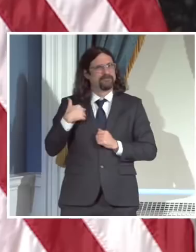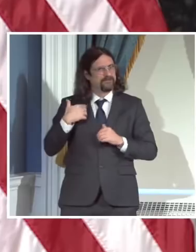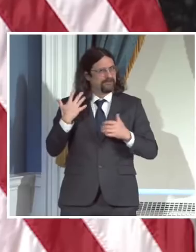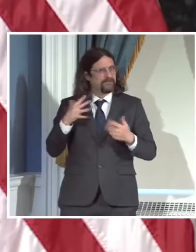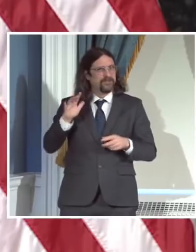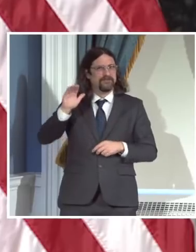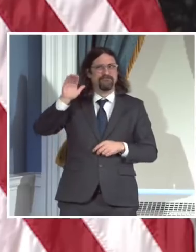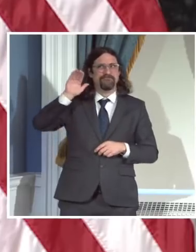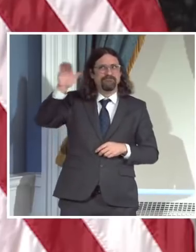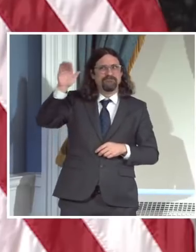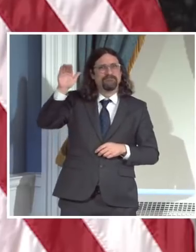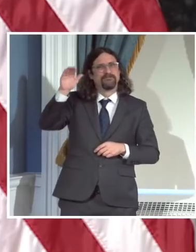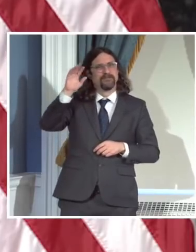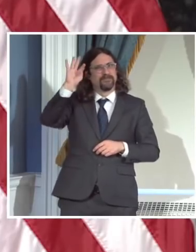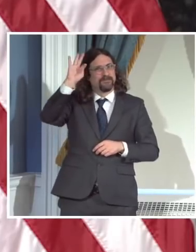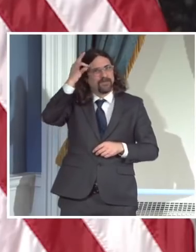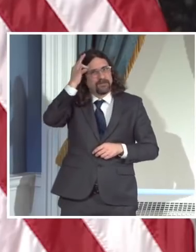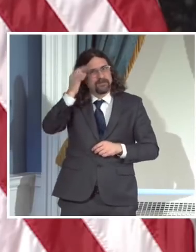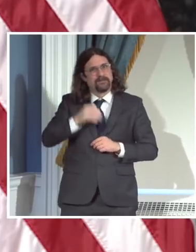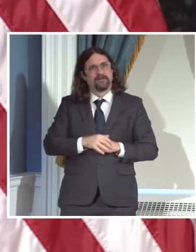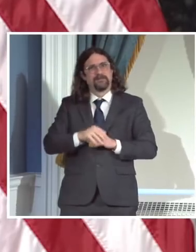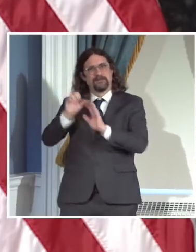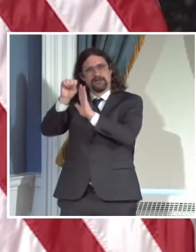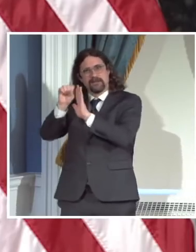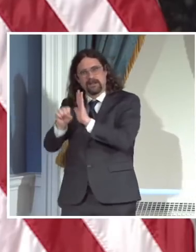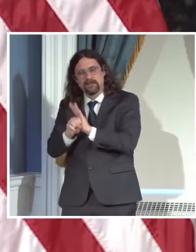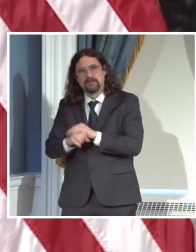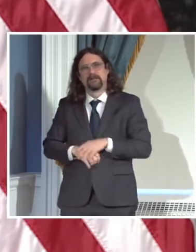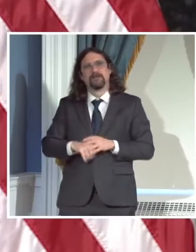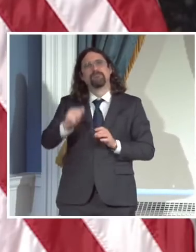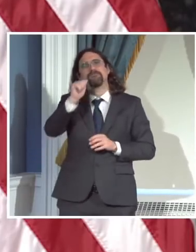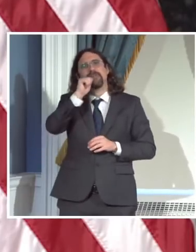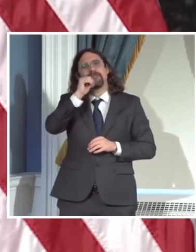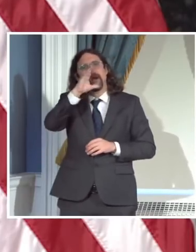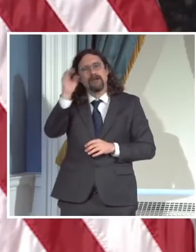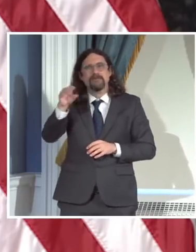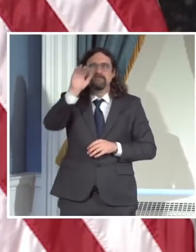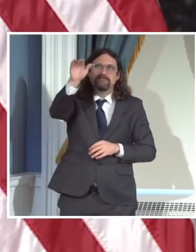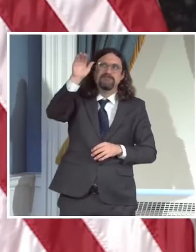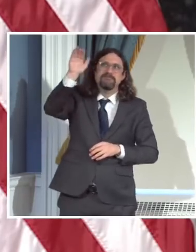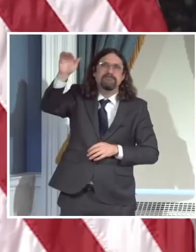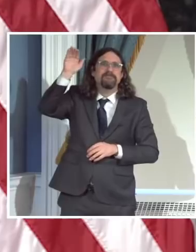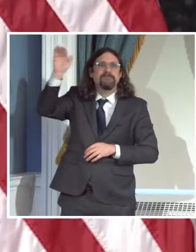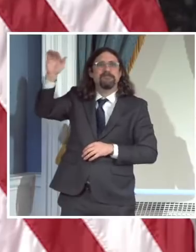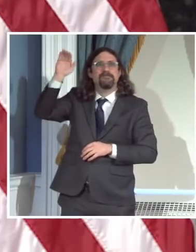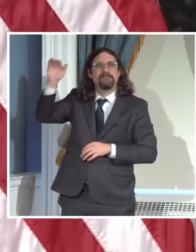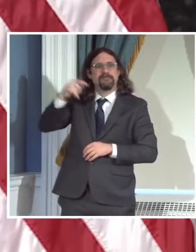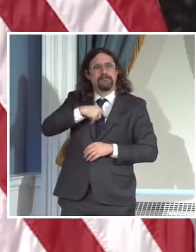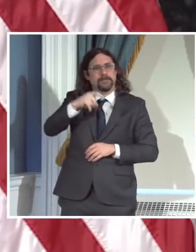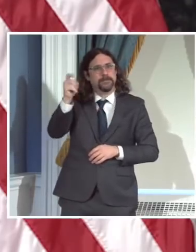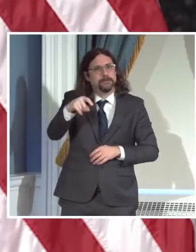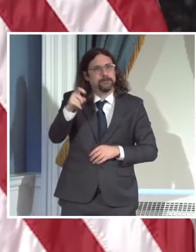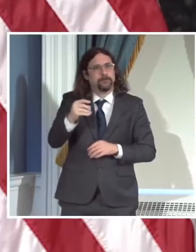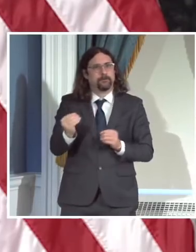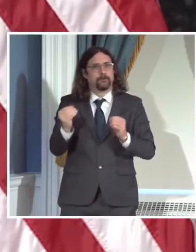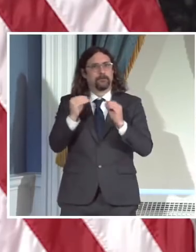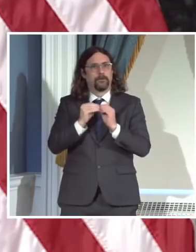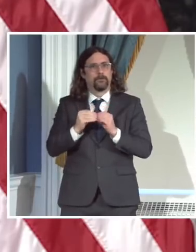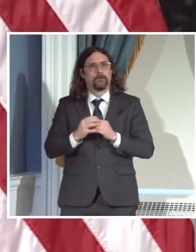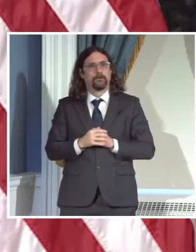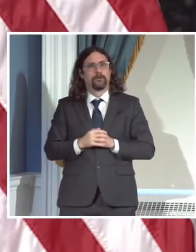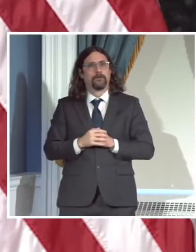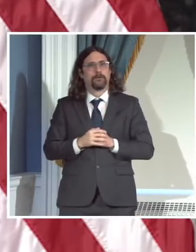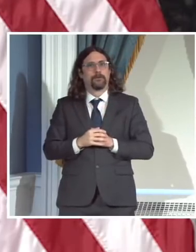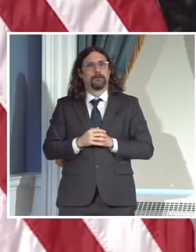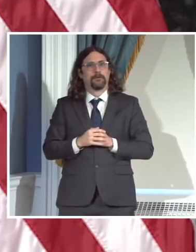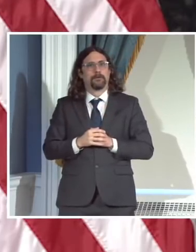many individuals who are seeking help. So when I tell you these numbers, it's against a backdrop of many moving parts already, many actions already